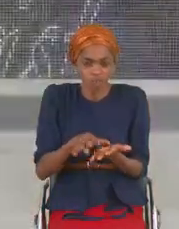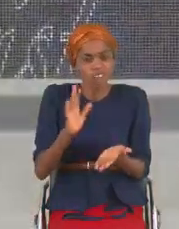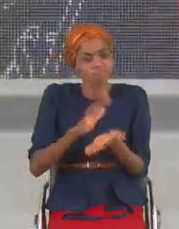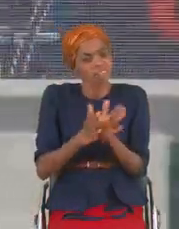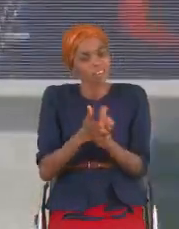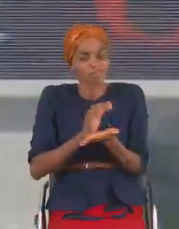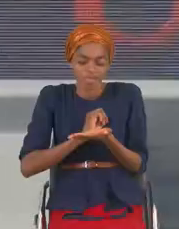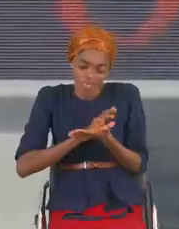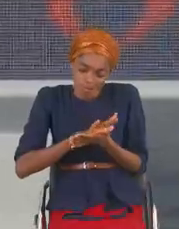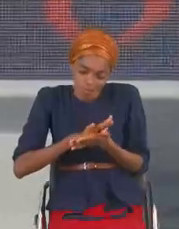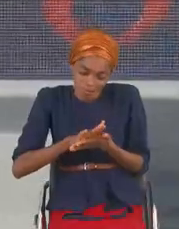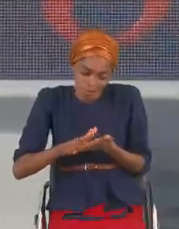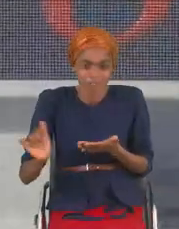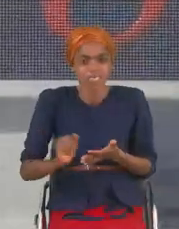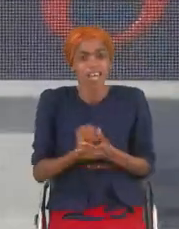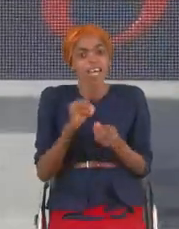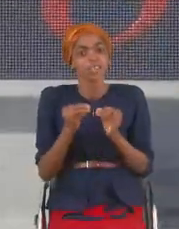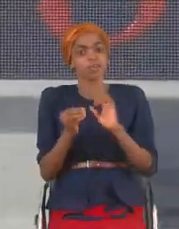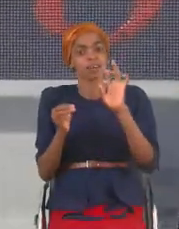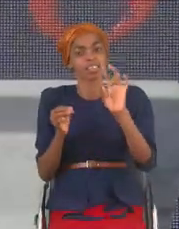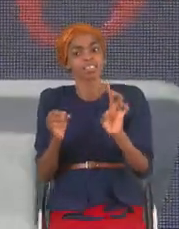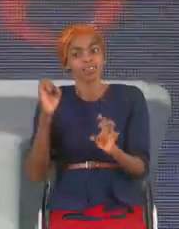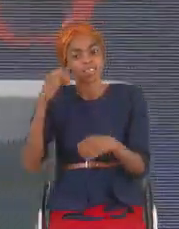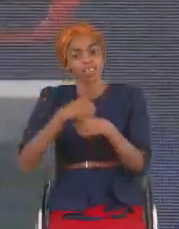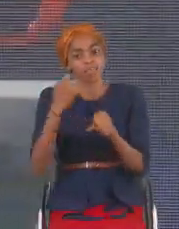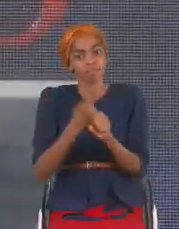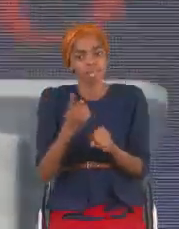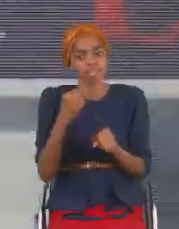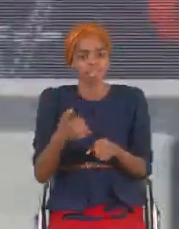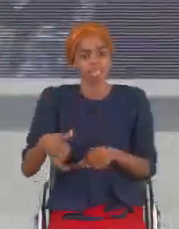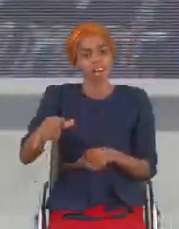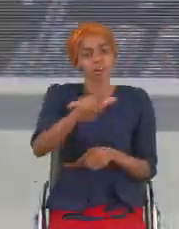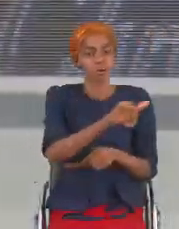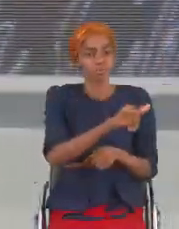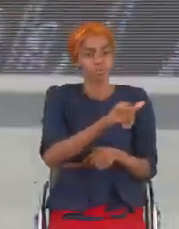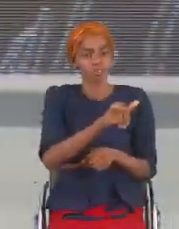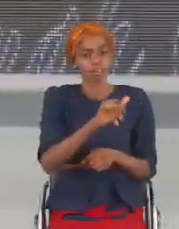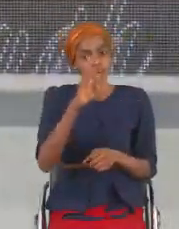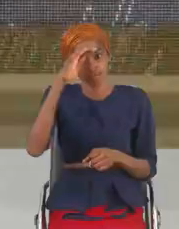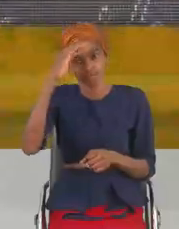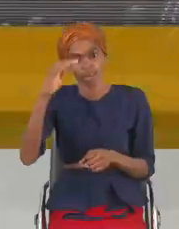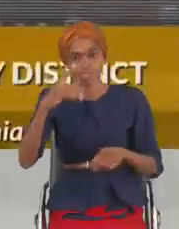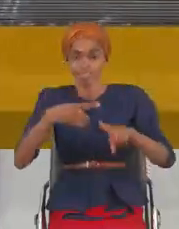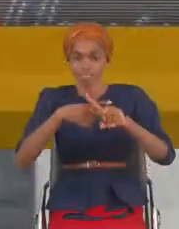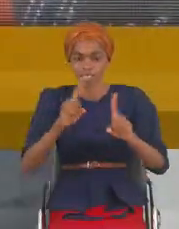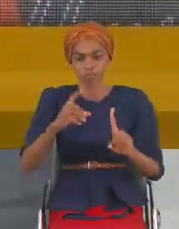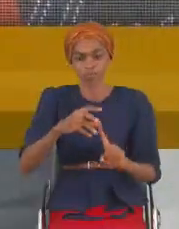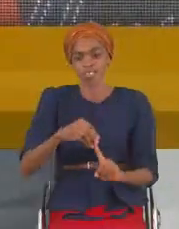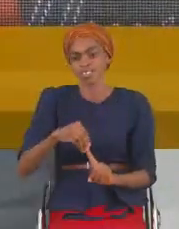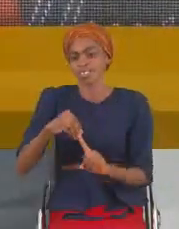then number seven, he makes the ordinary distinct,